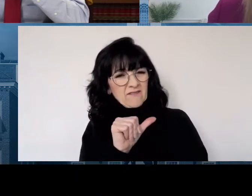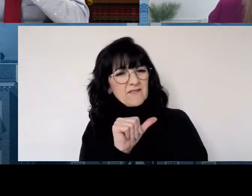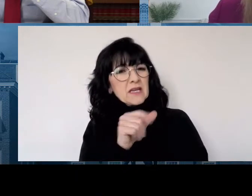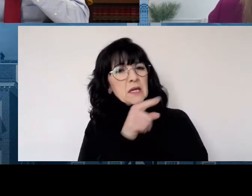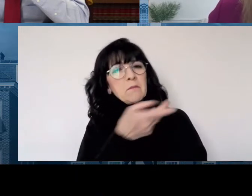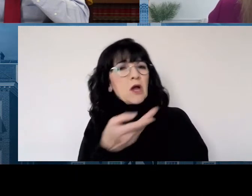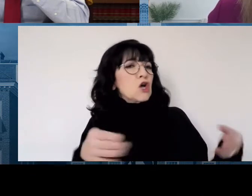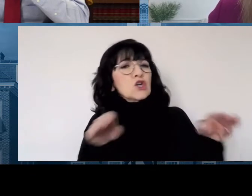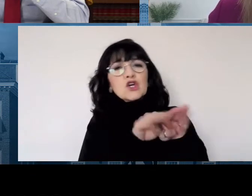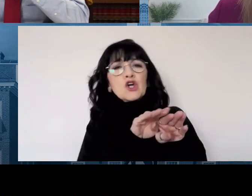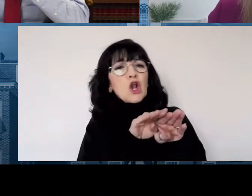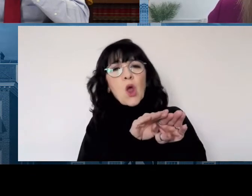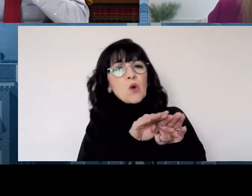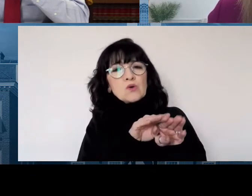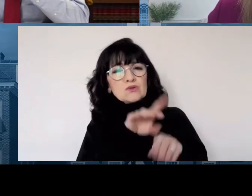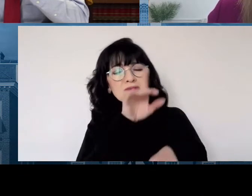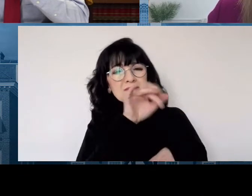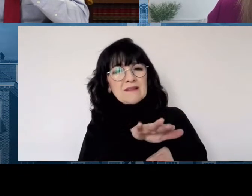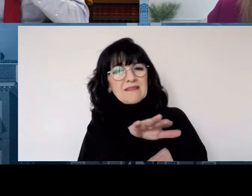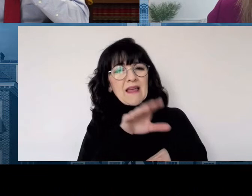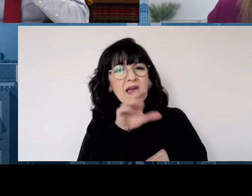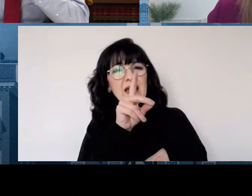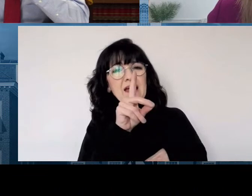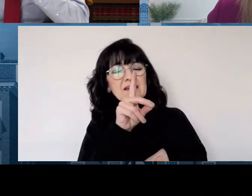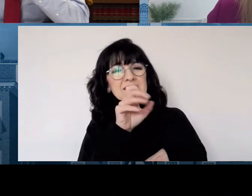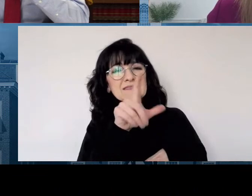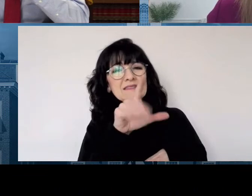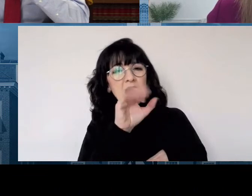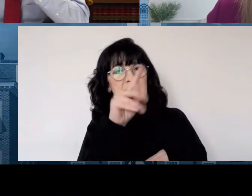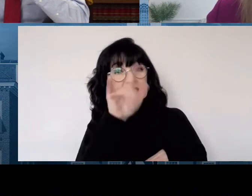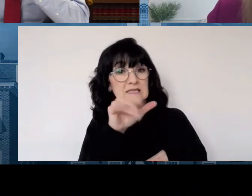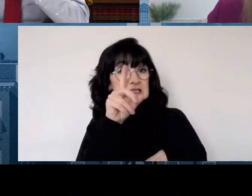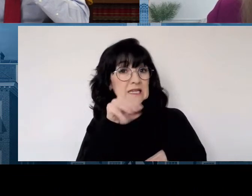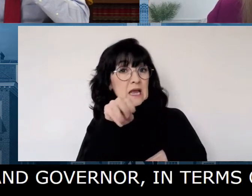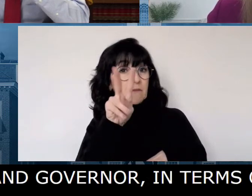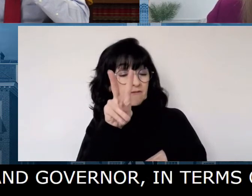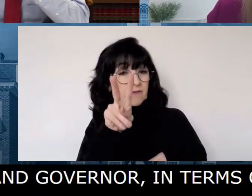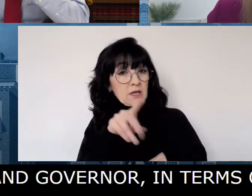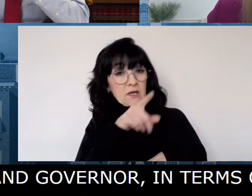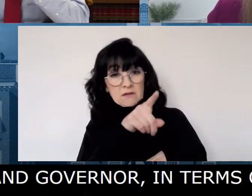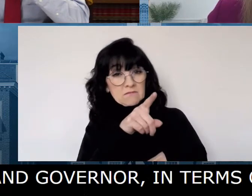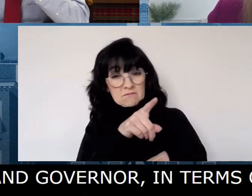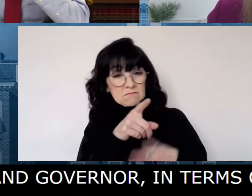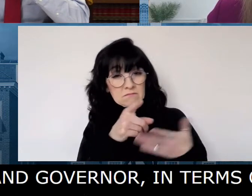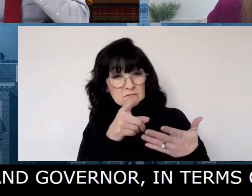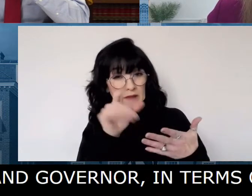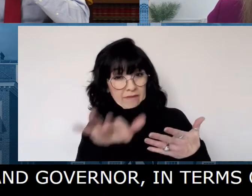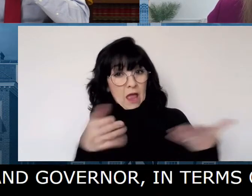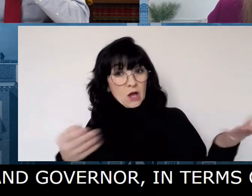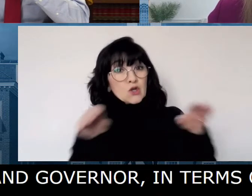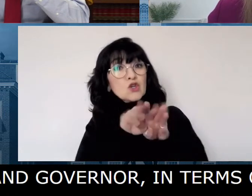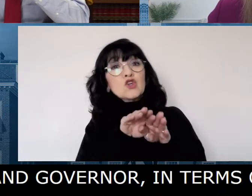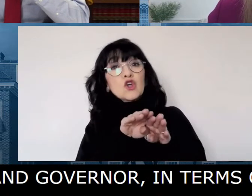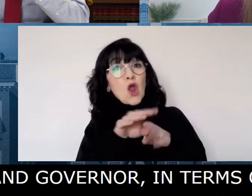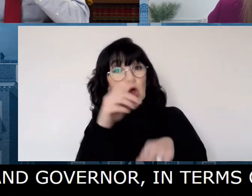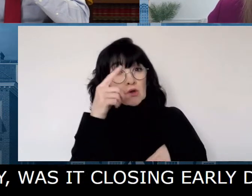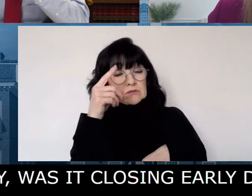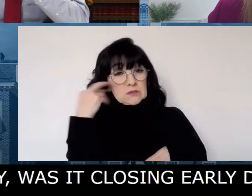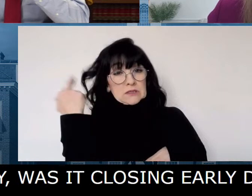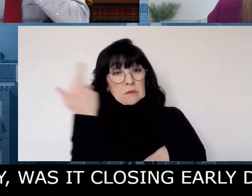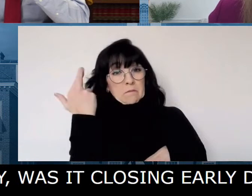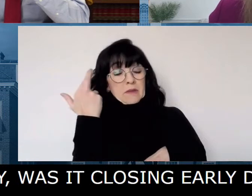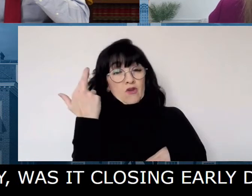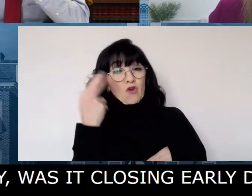or demand? And if it was demand, is that a result of missing the window around the holidays when demand